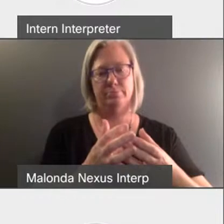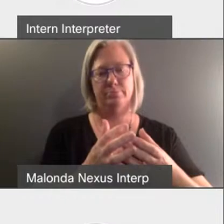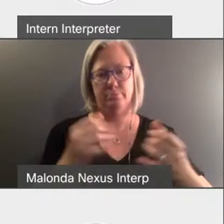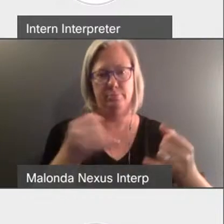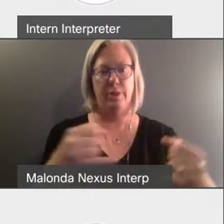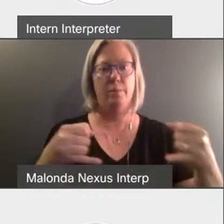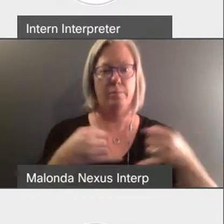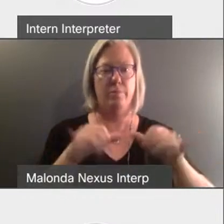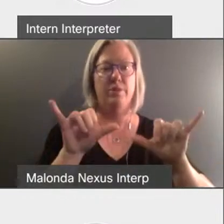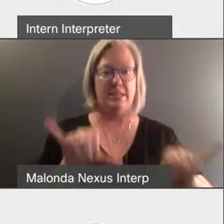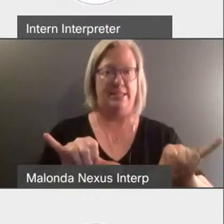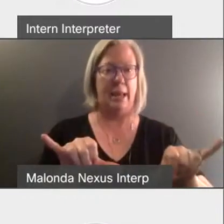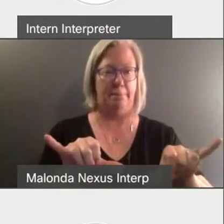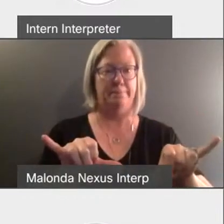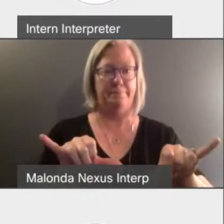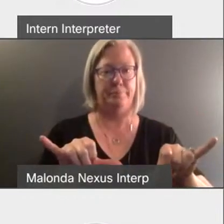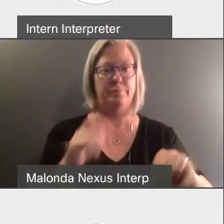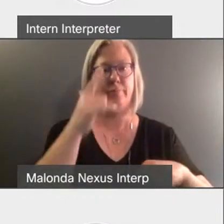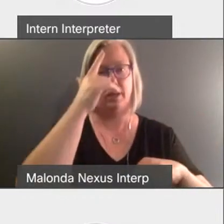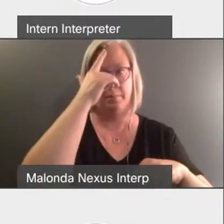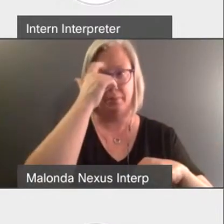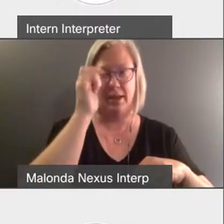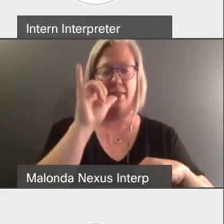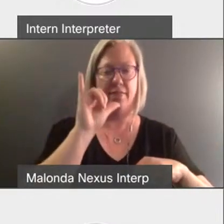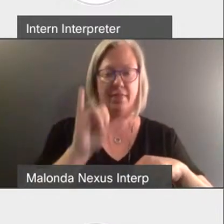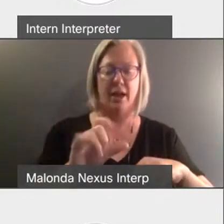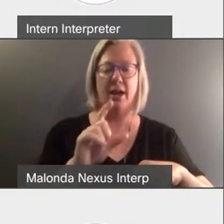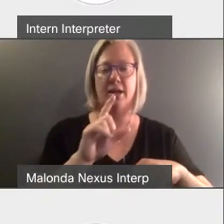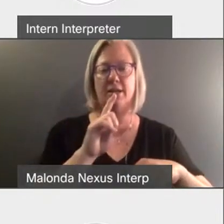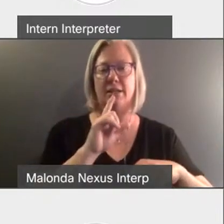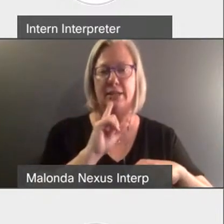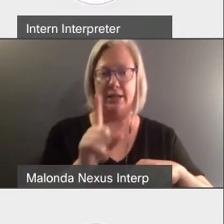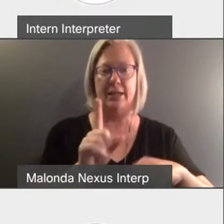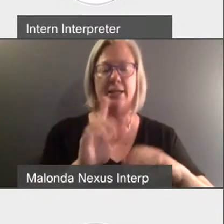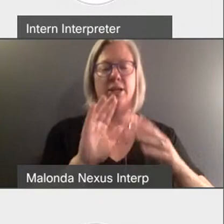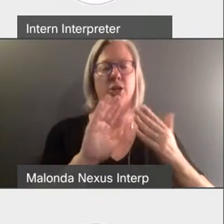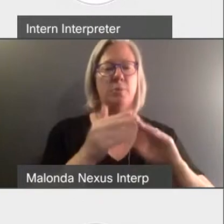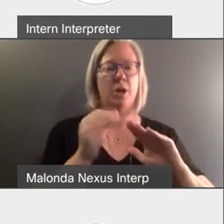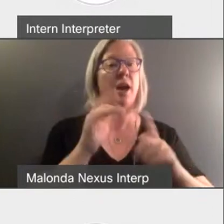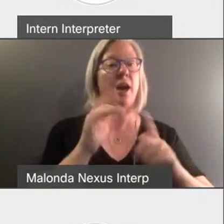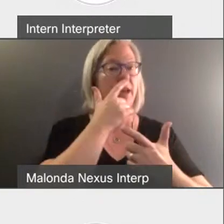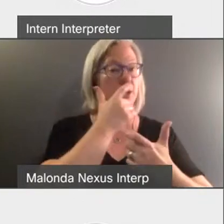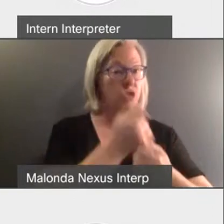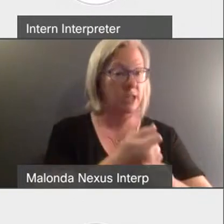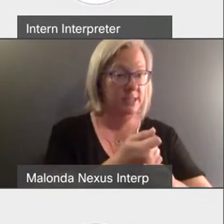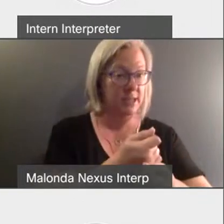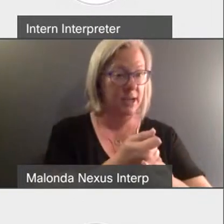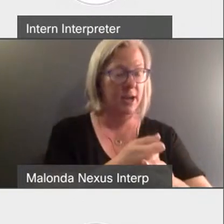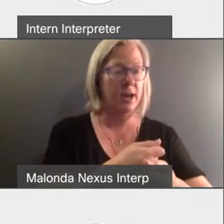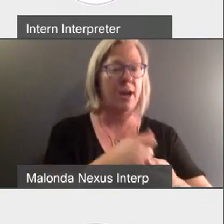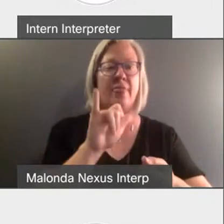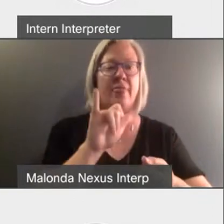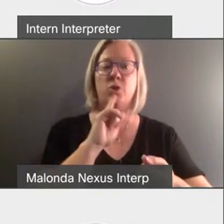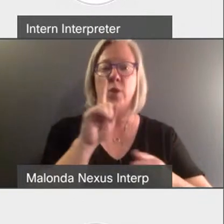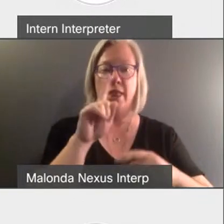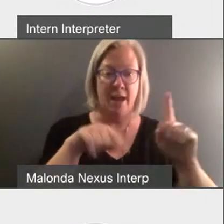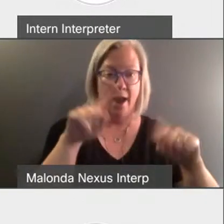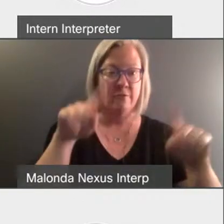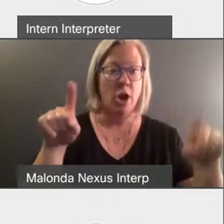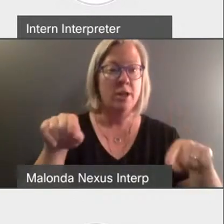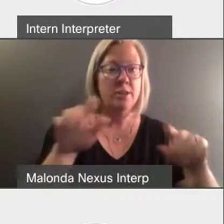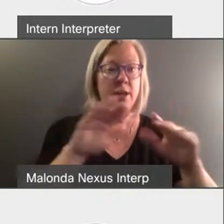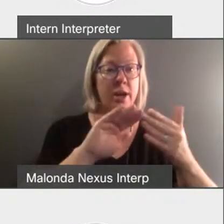boundaries that it now has, because it is a community of interest. It is a very diverse